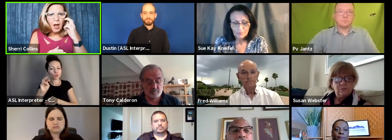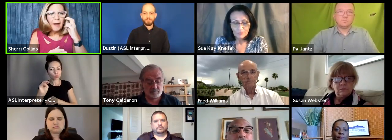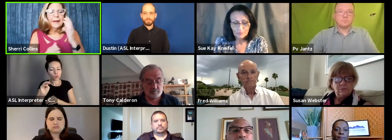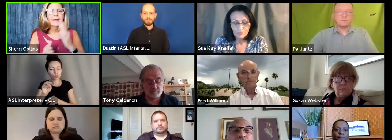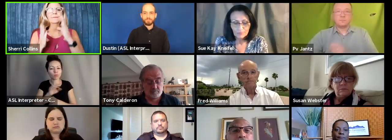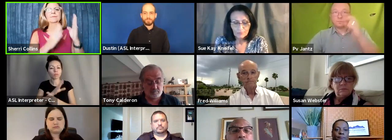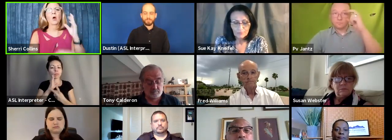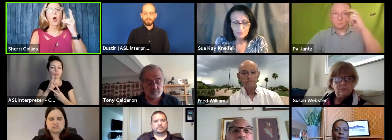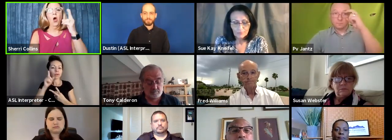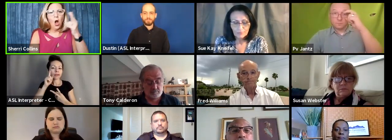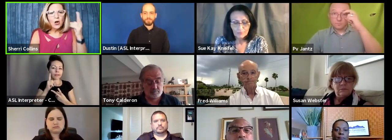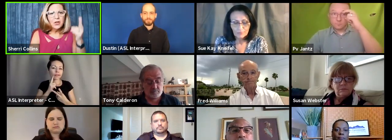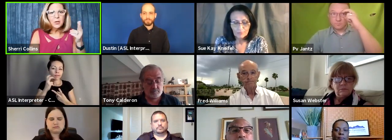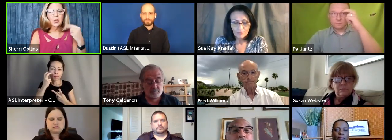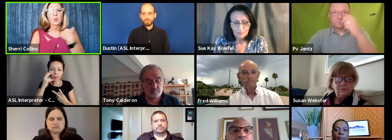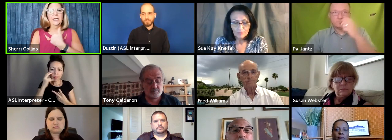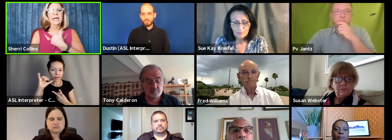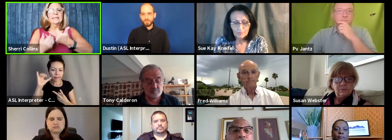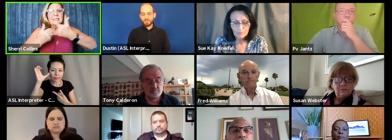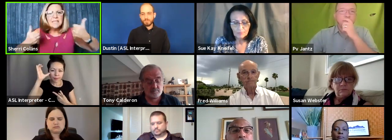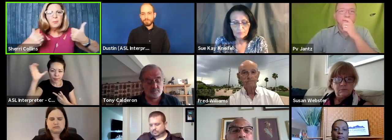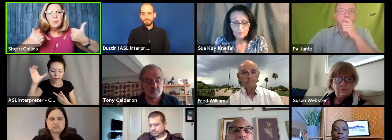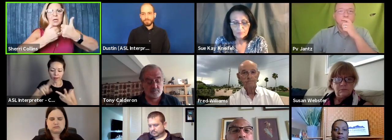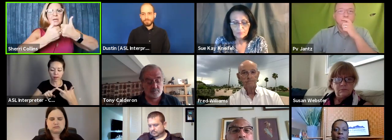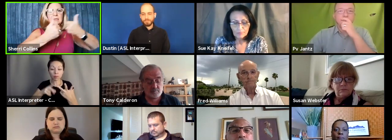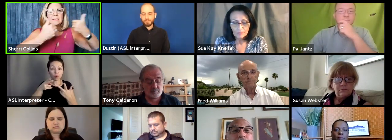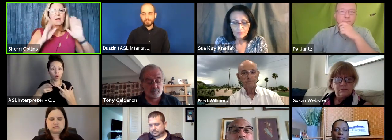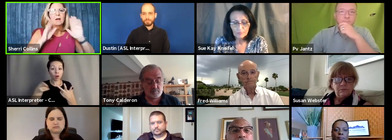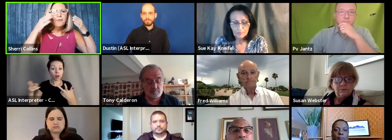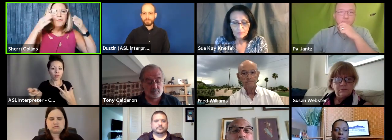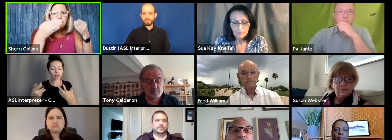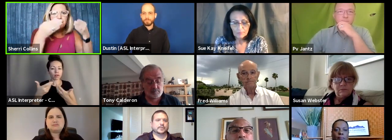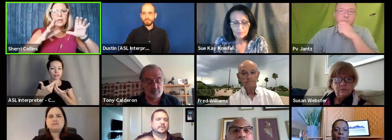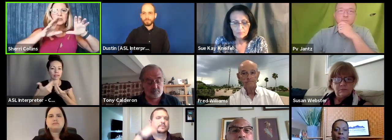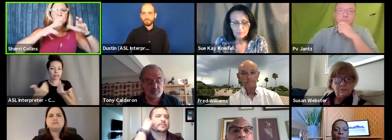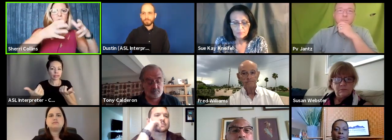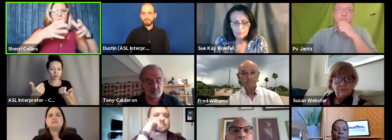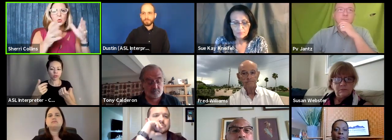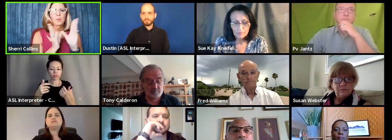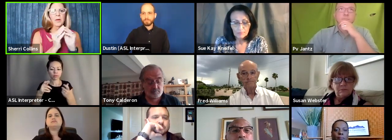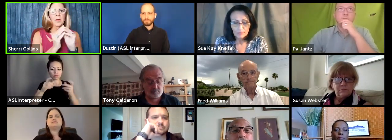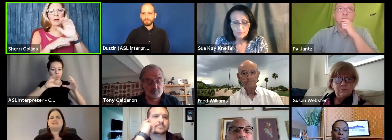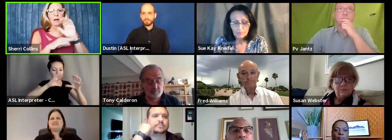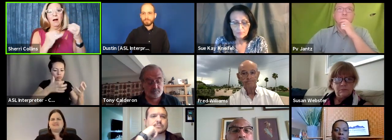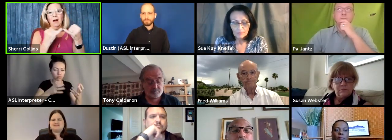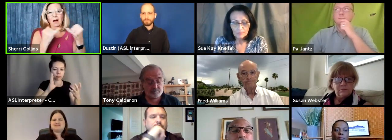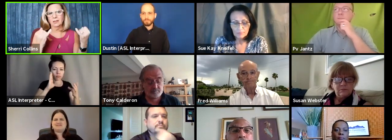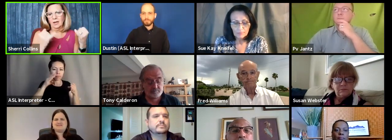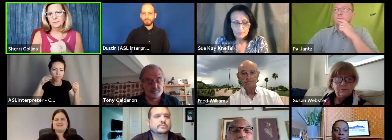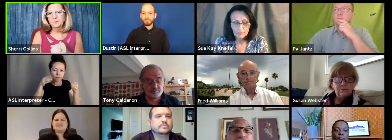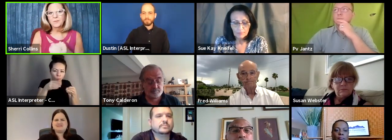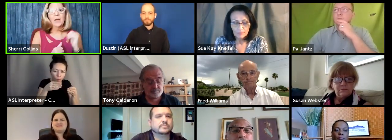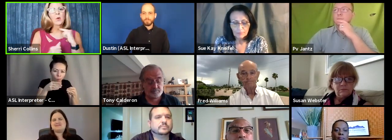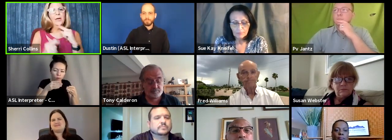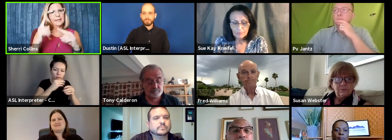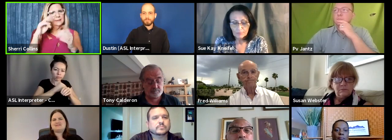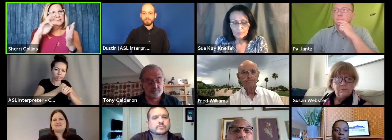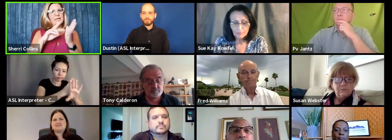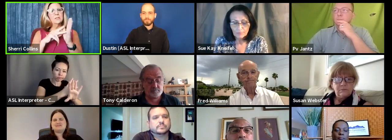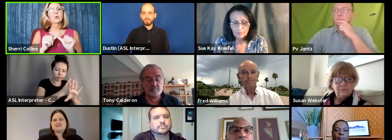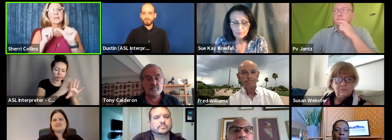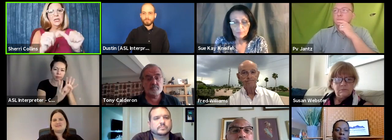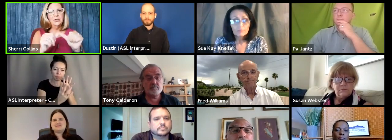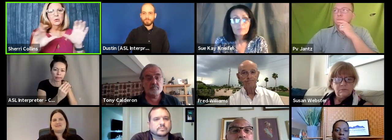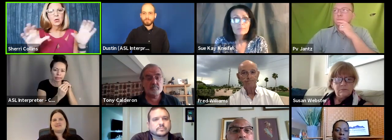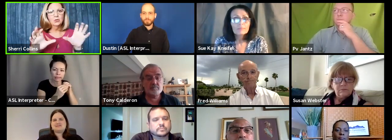deaf, blind, hard of hearing. We had separate focus group meeting online, and we